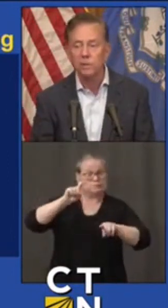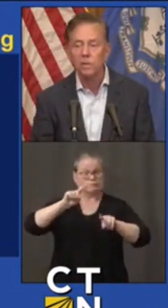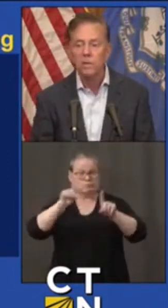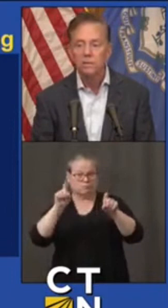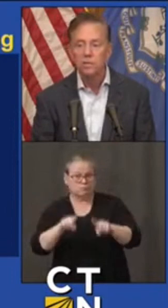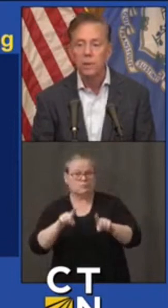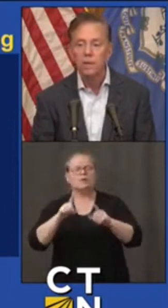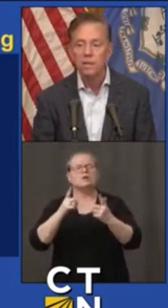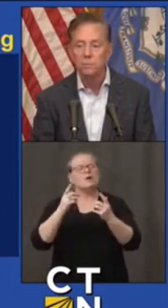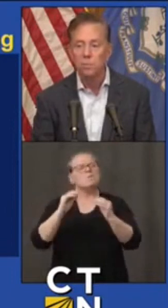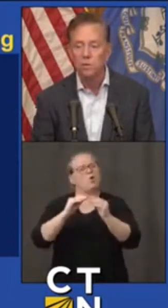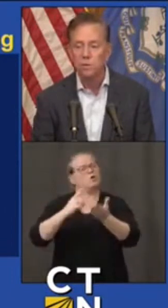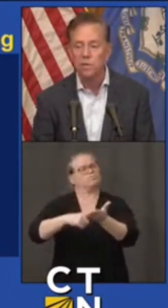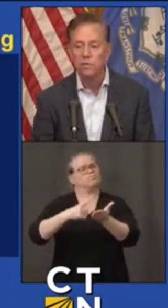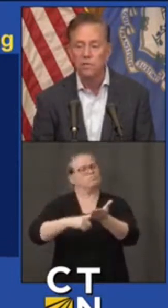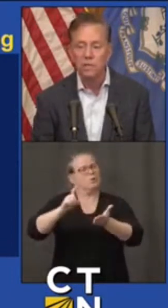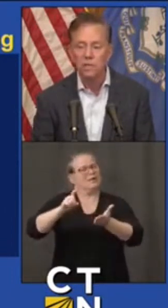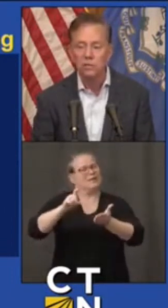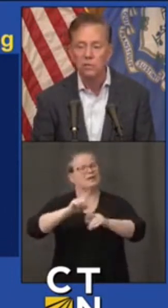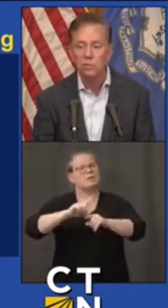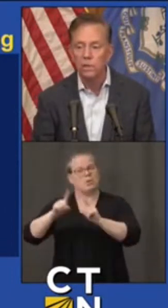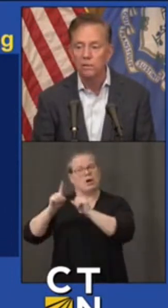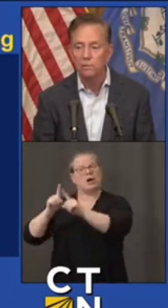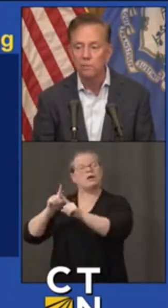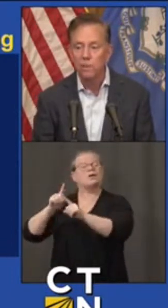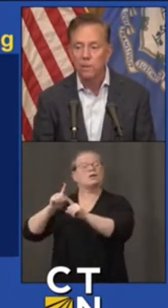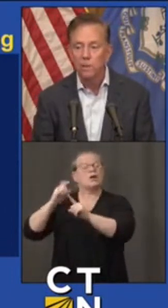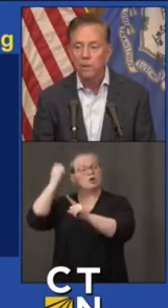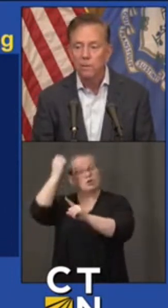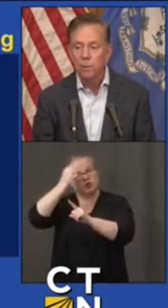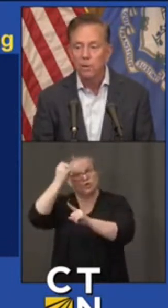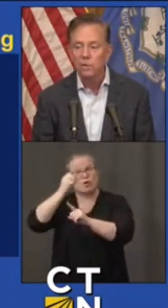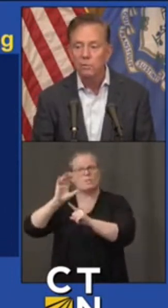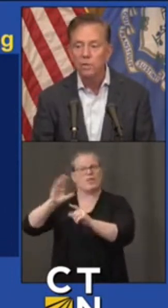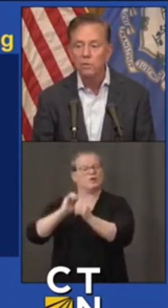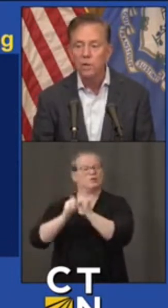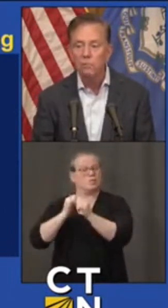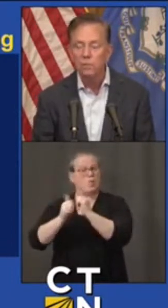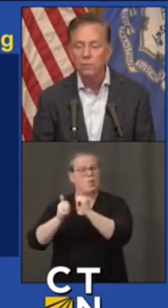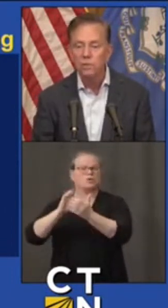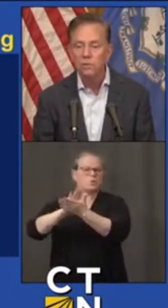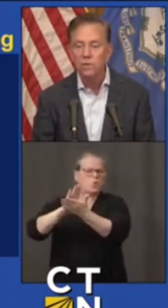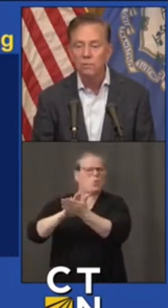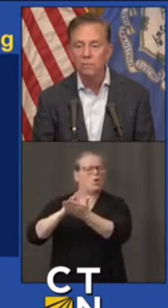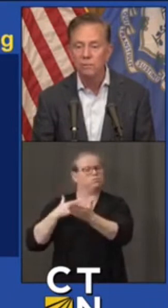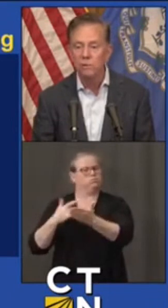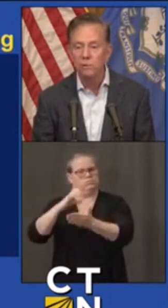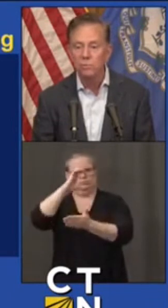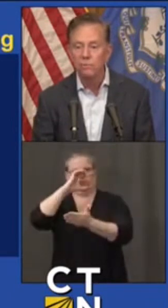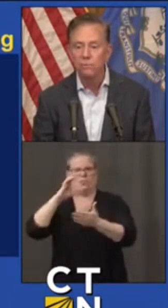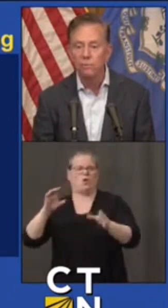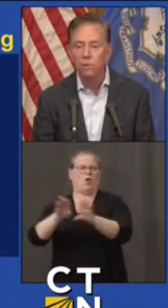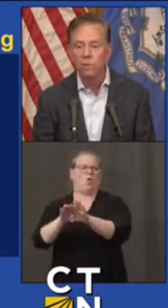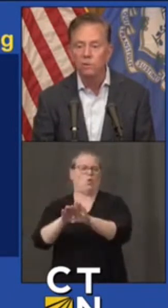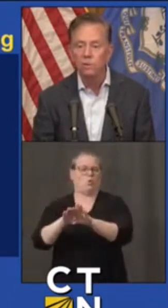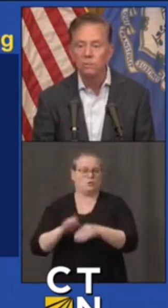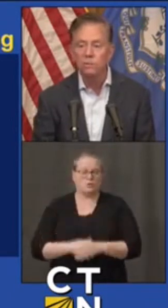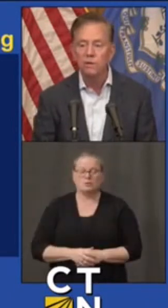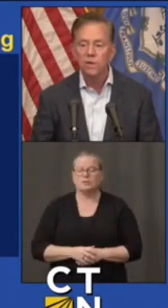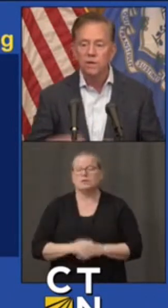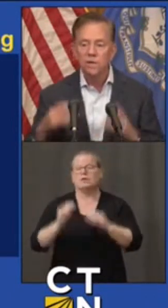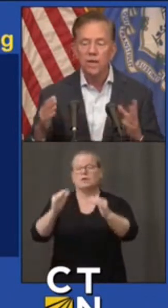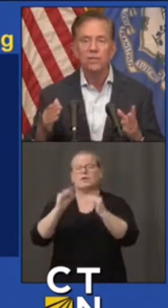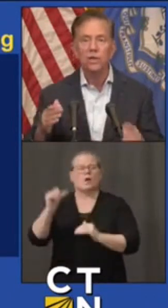about suspending sports, at least at the school level. Bars and restaurant restrictions I referred to before in terms